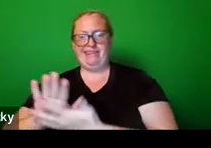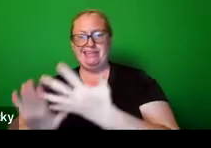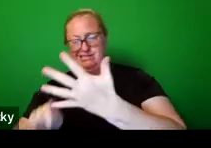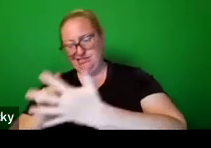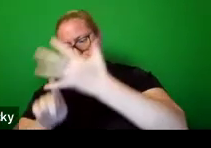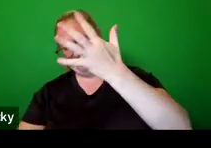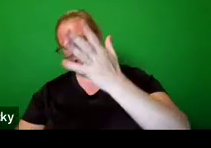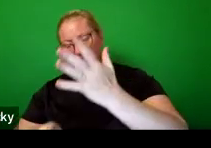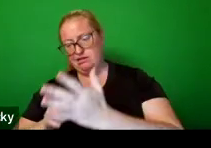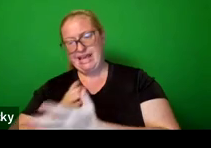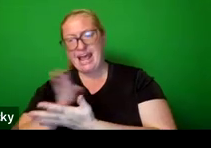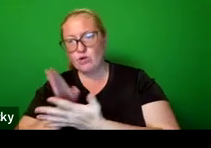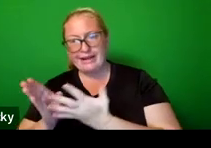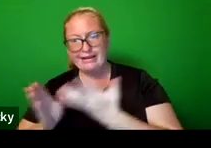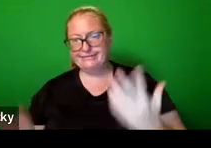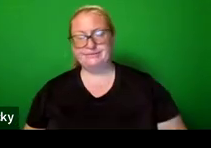that.